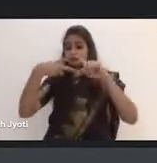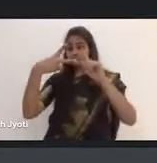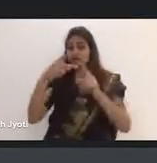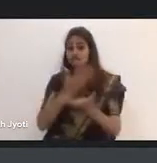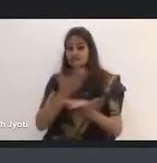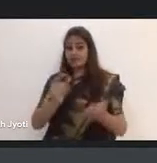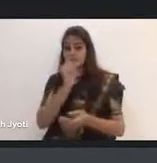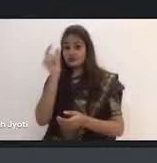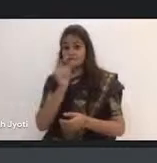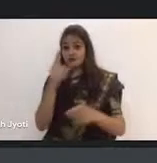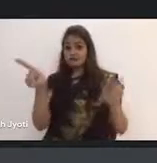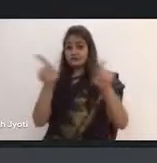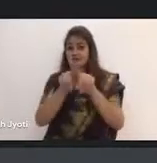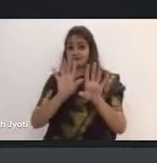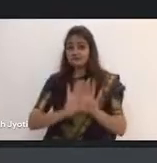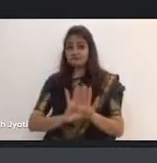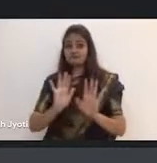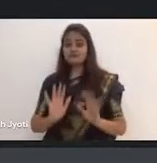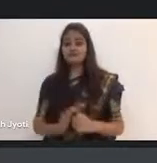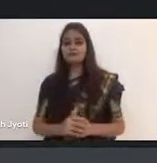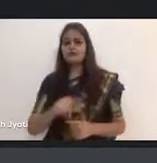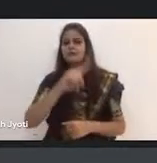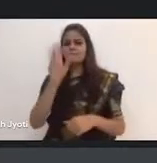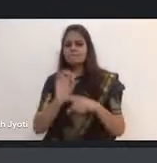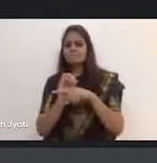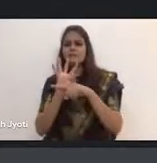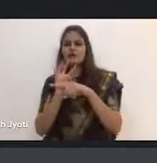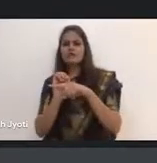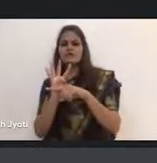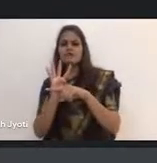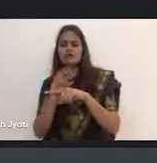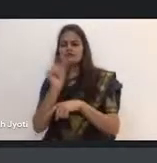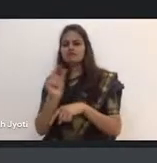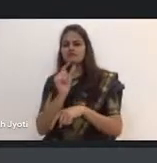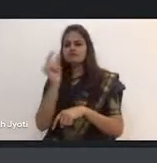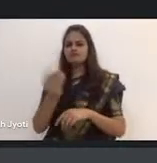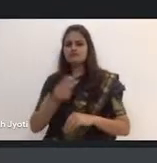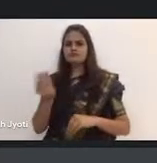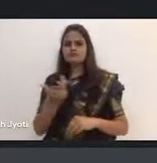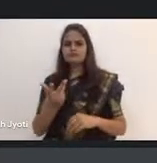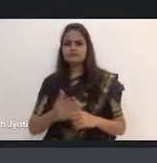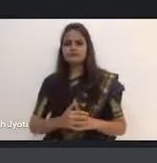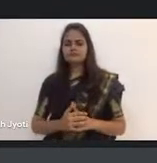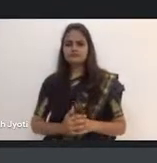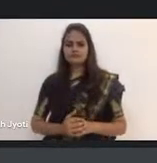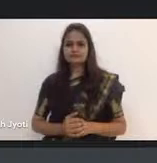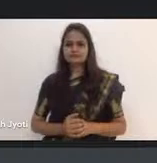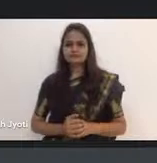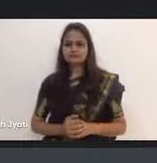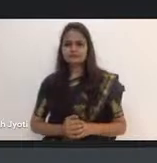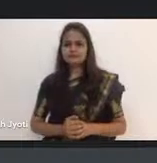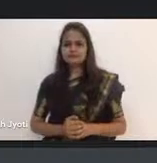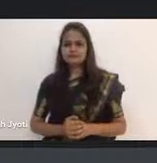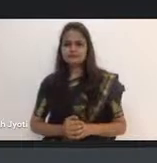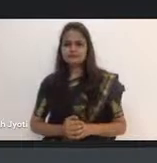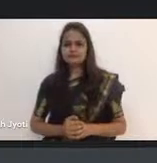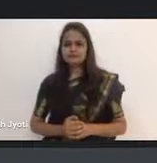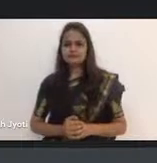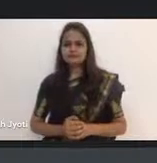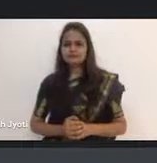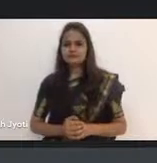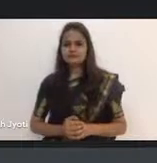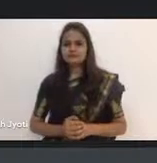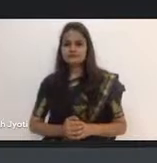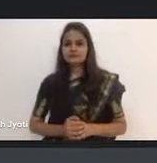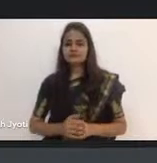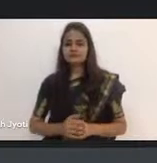the morphology is it's simultaneous. It's so instead of